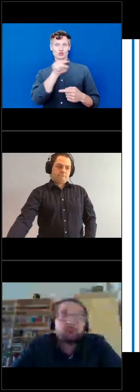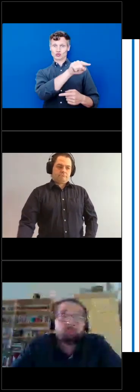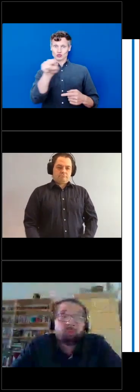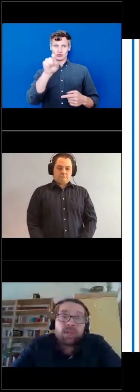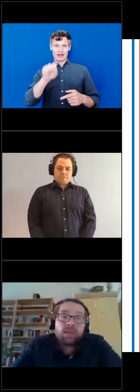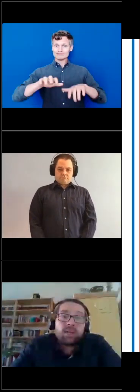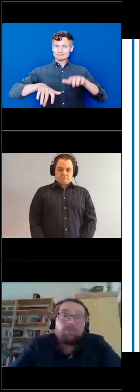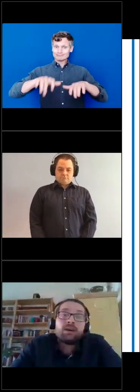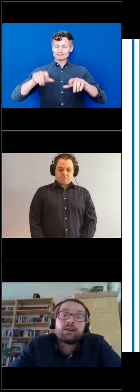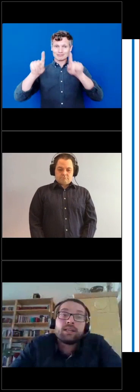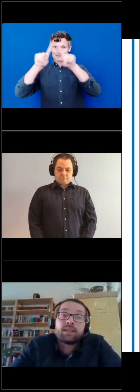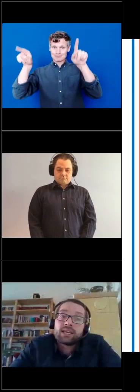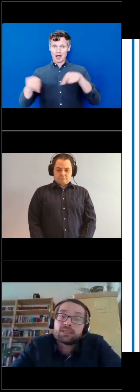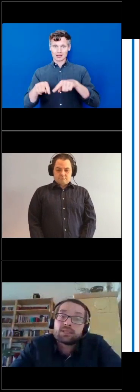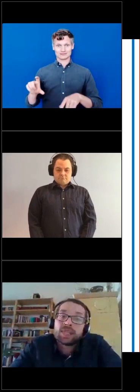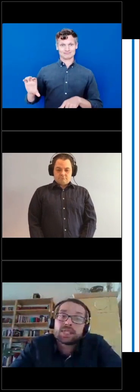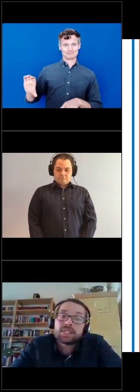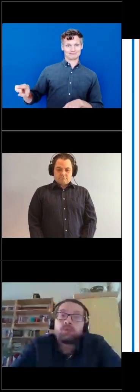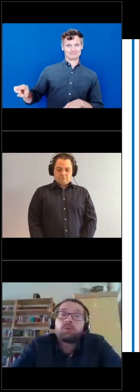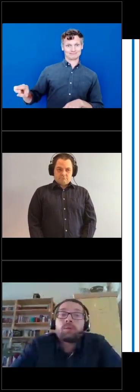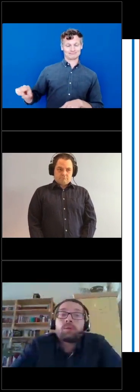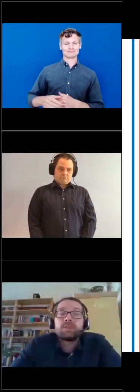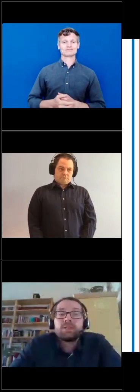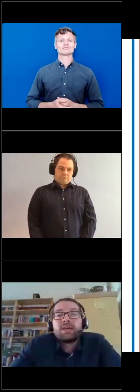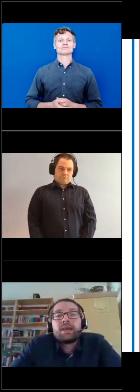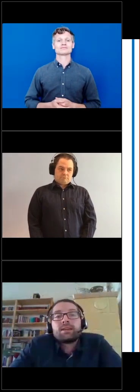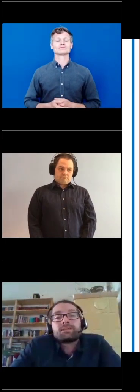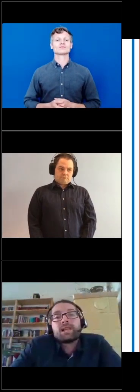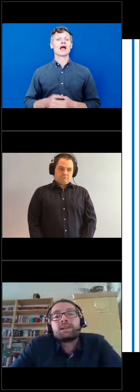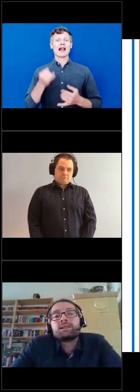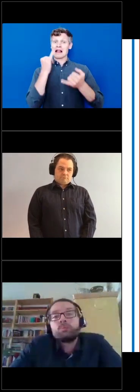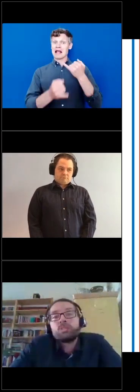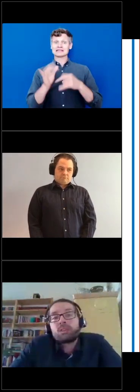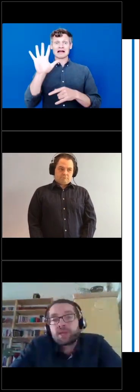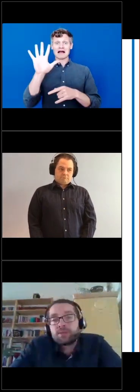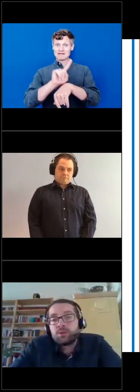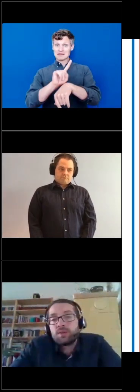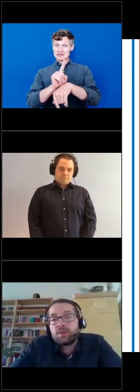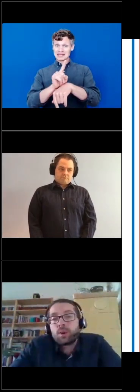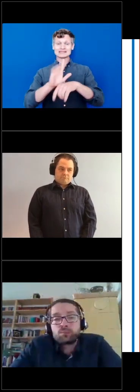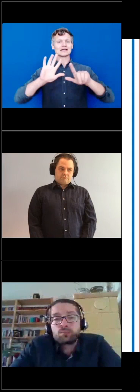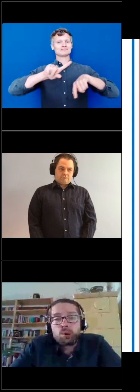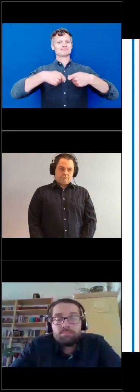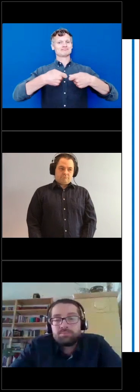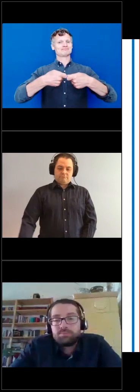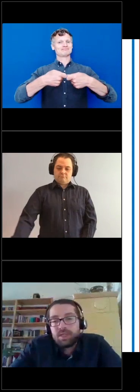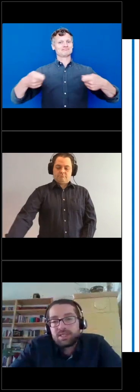Sabrina. In the last 5 minutes, we will wrap up, and at the end, you will be directed to an evaluation